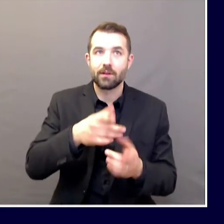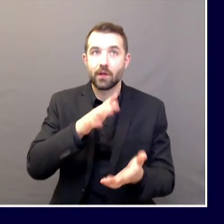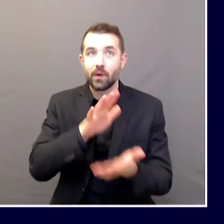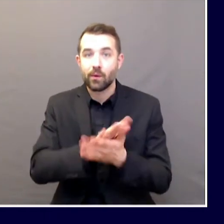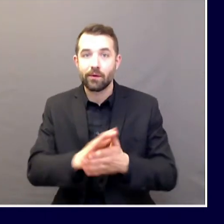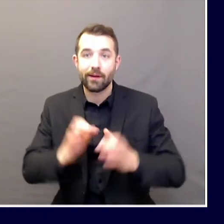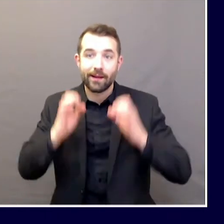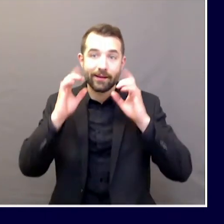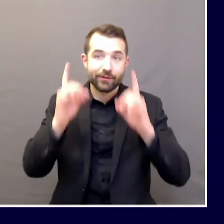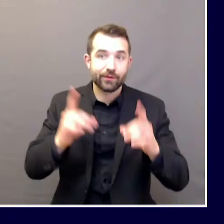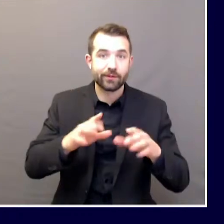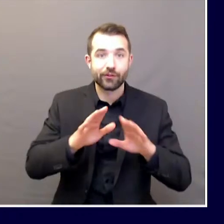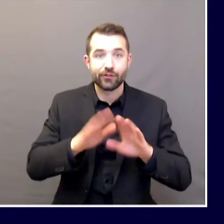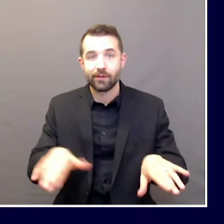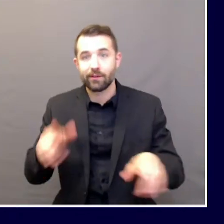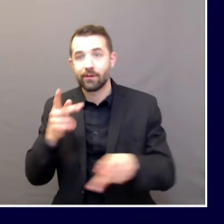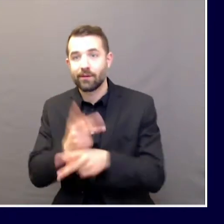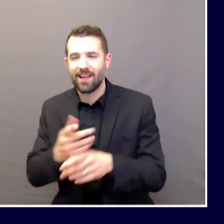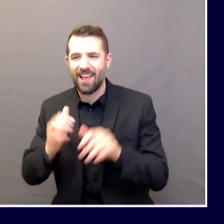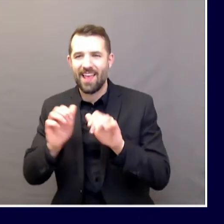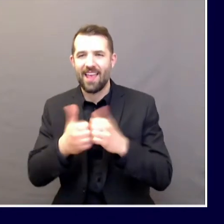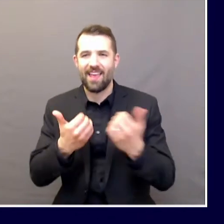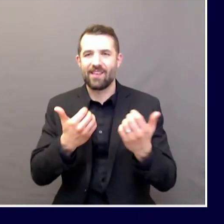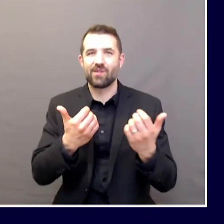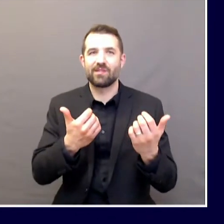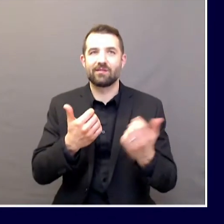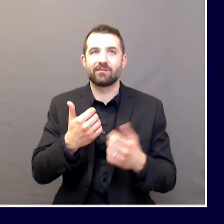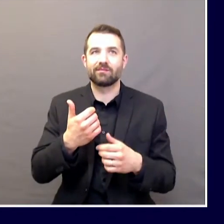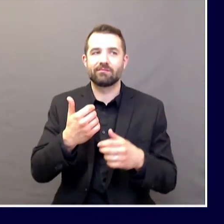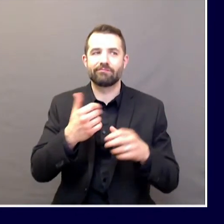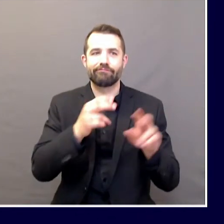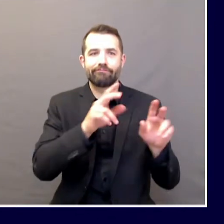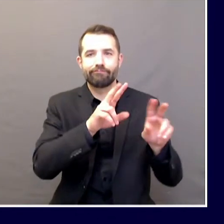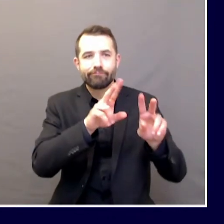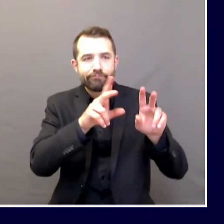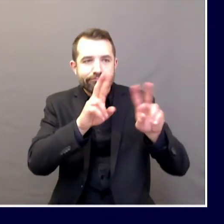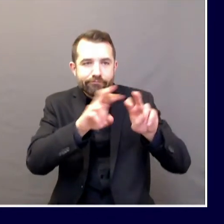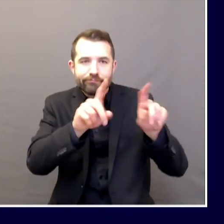things like surveys. We're working on that now. I don't have those data with me quite yet.